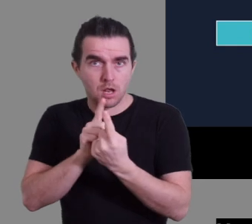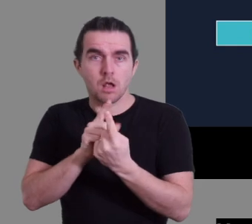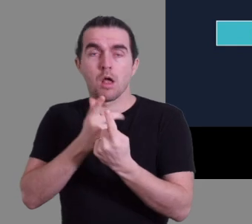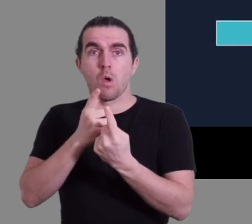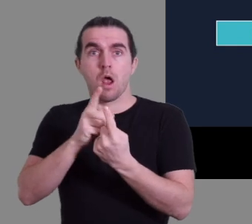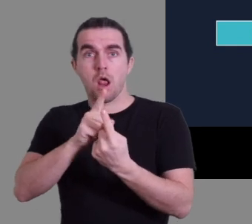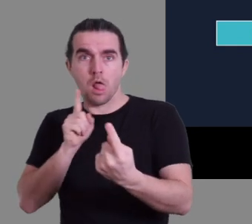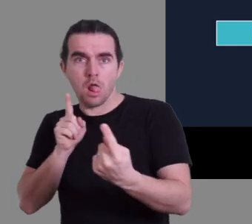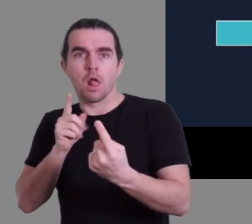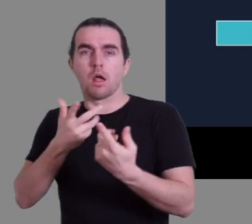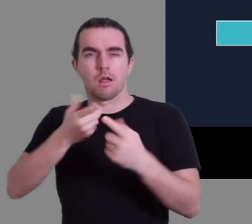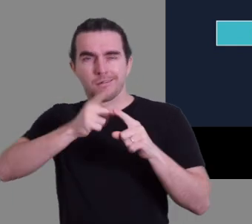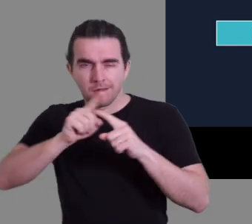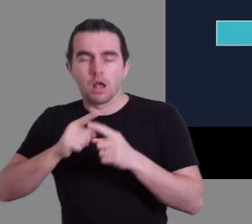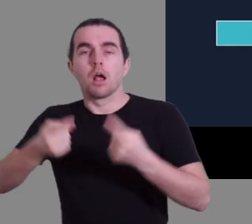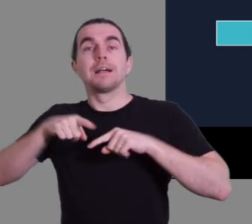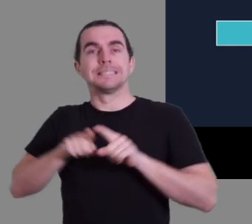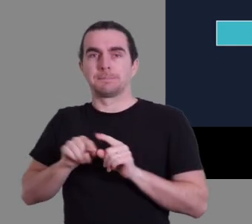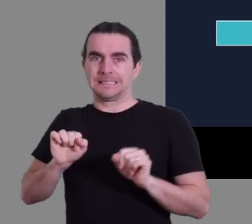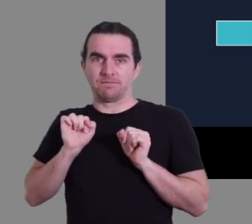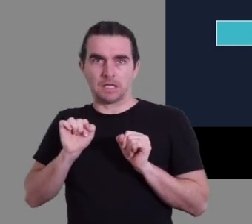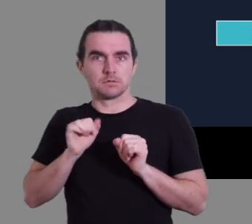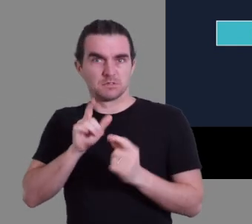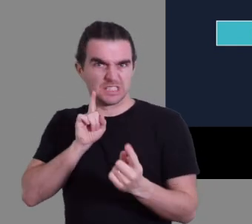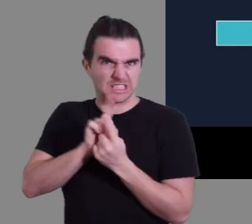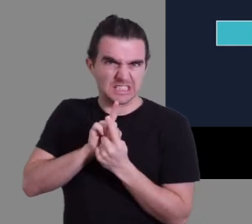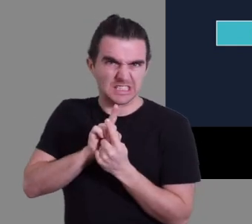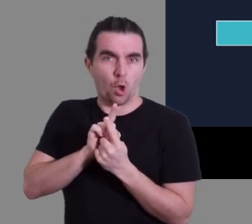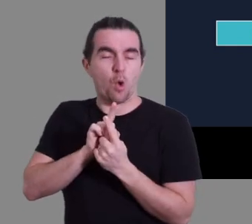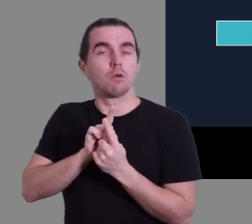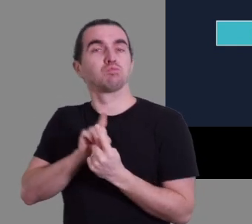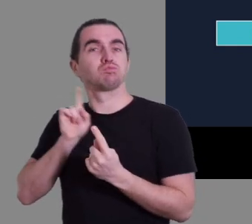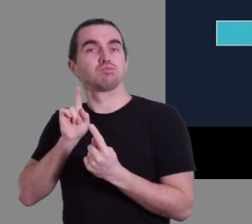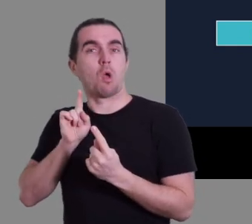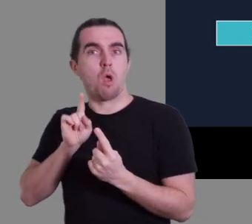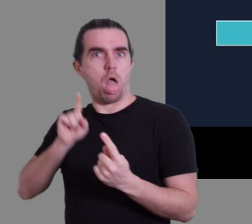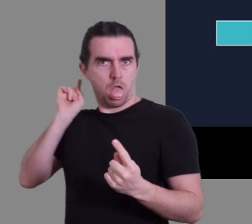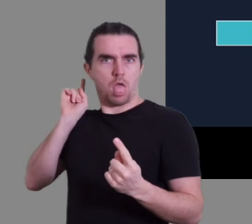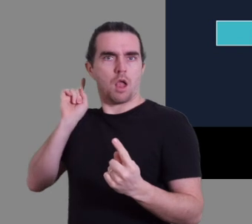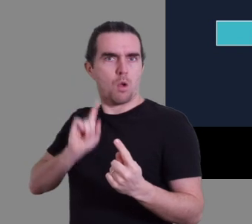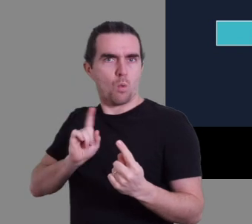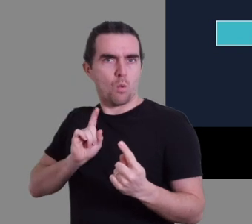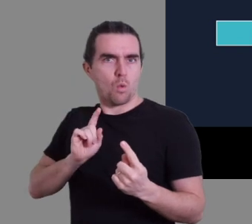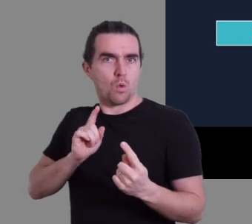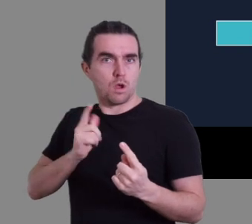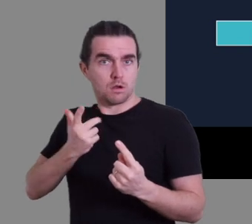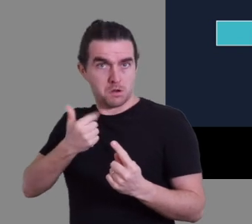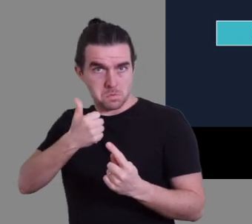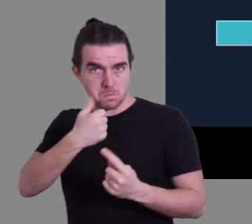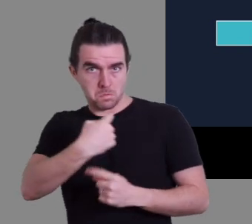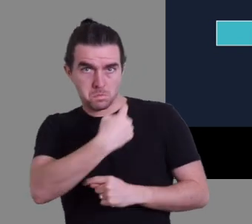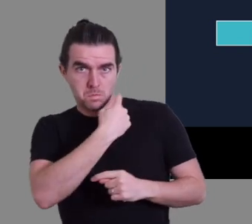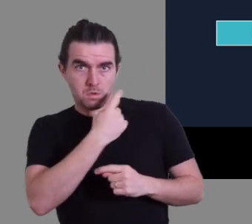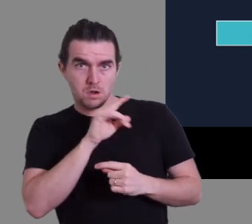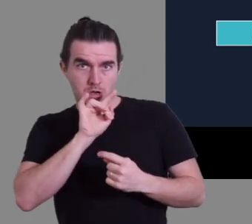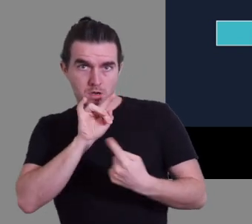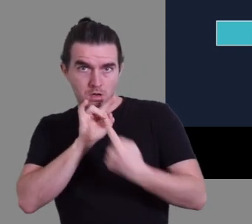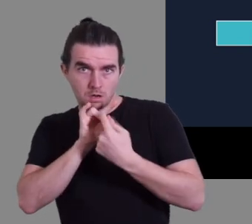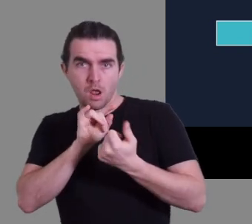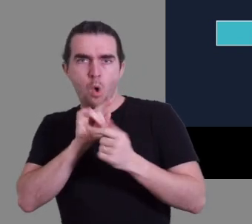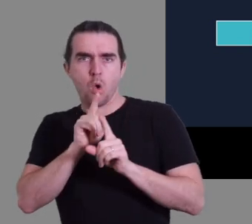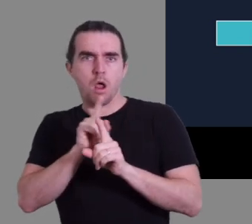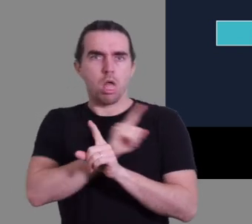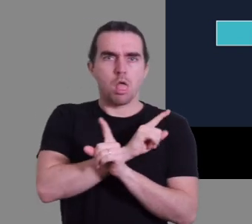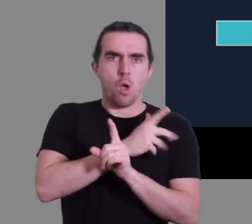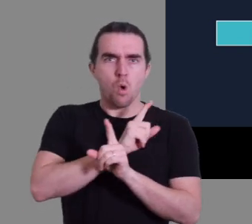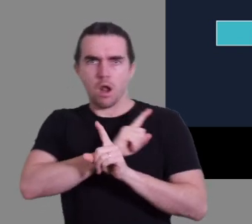off? Again, the same with the defender. Is he tight? Has he dropped off? Is he down ball side, goal side,